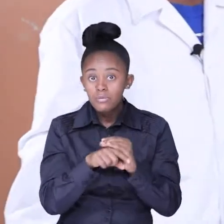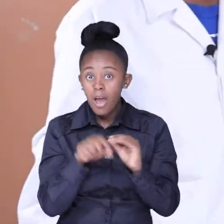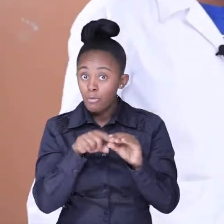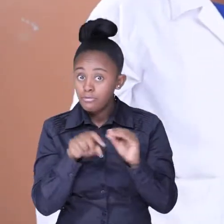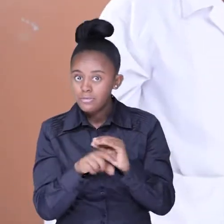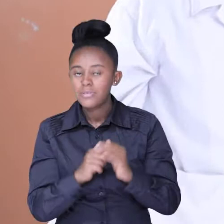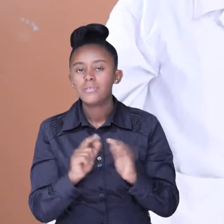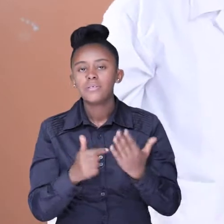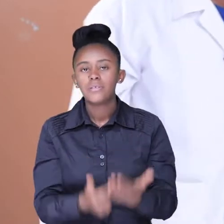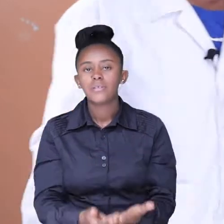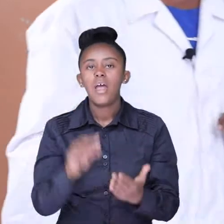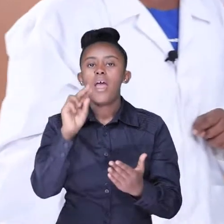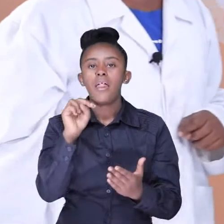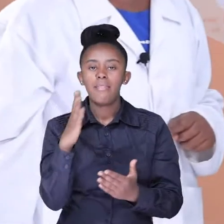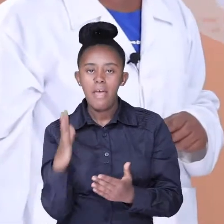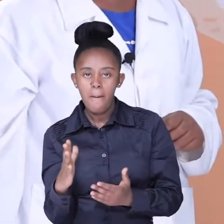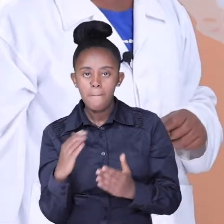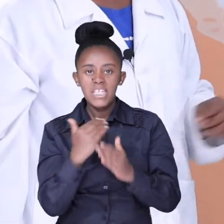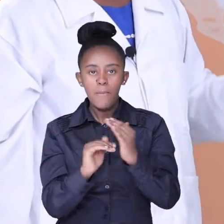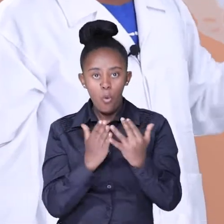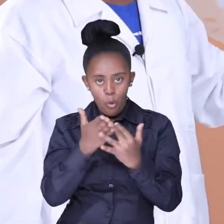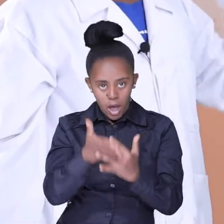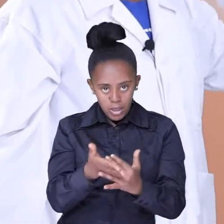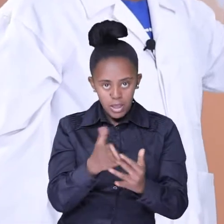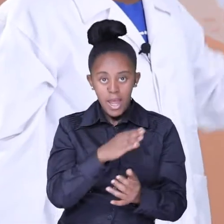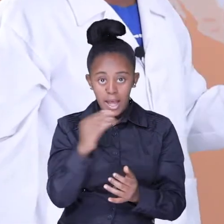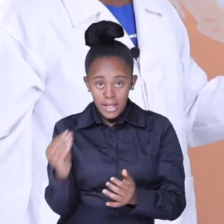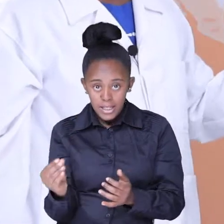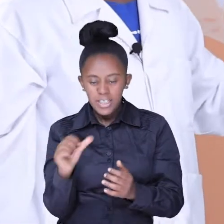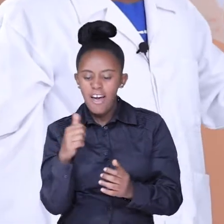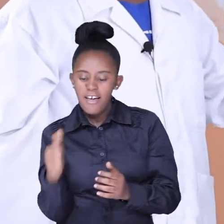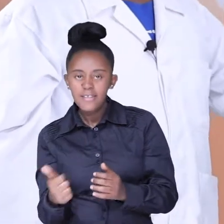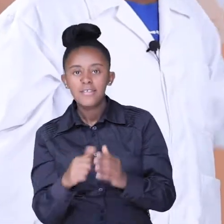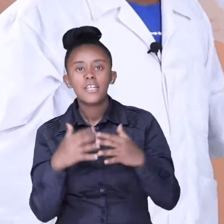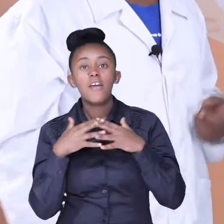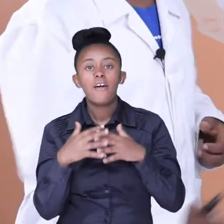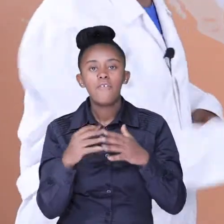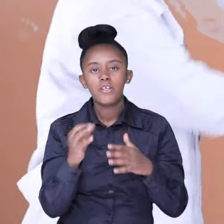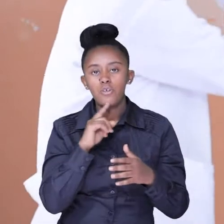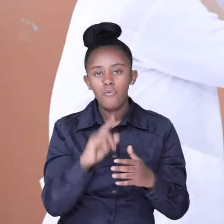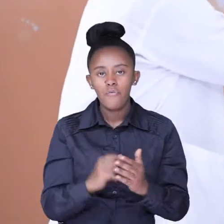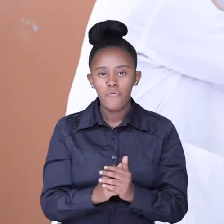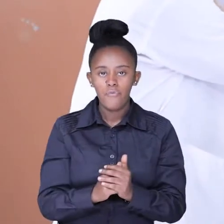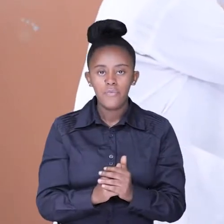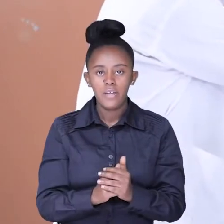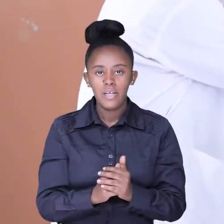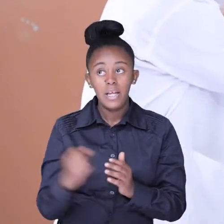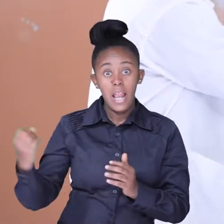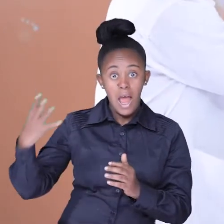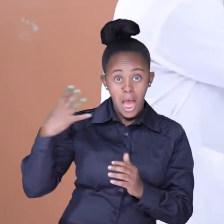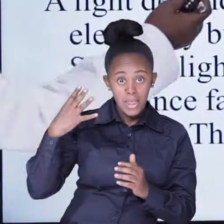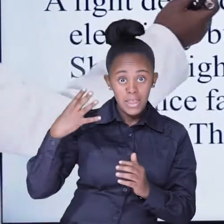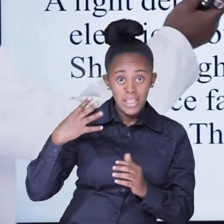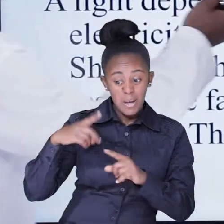semiconductor joined to layer of N-type semiconductors. And the other device of semiconductor light dependent